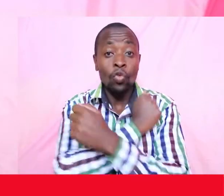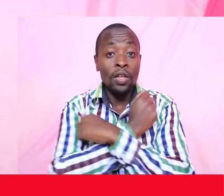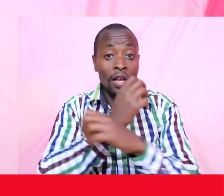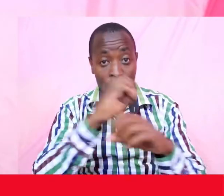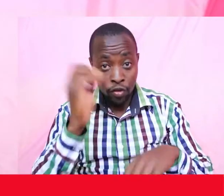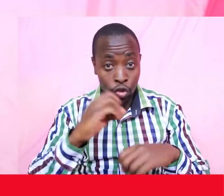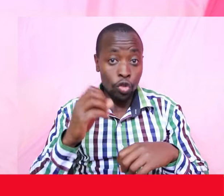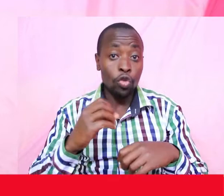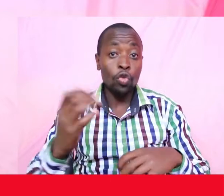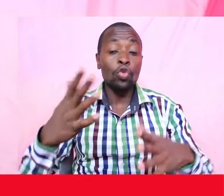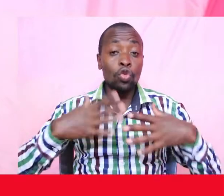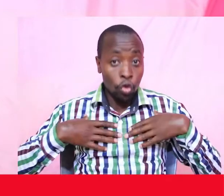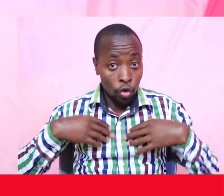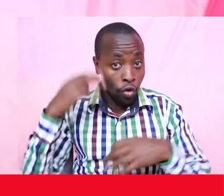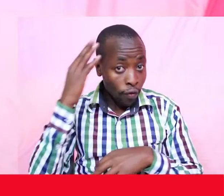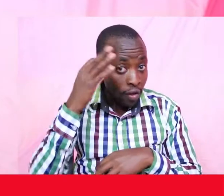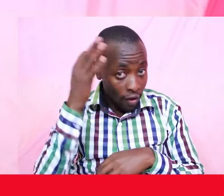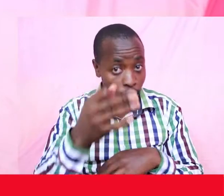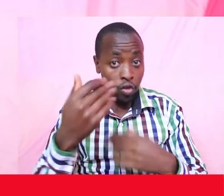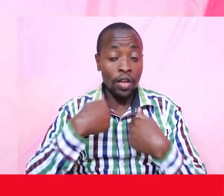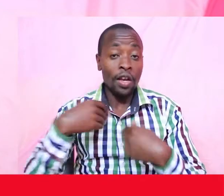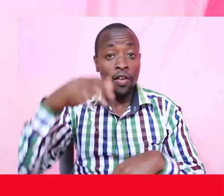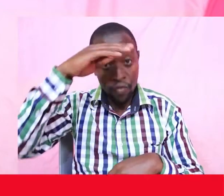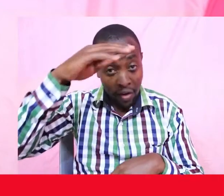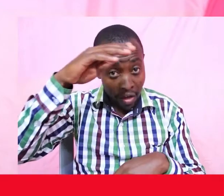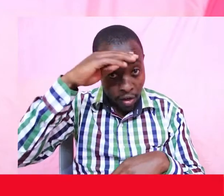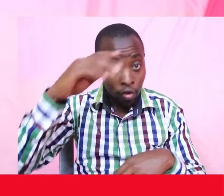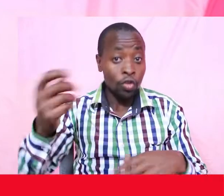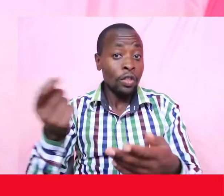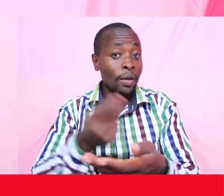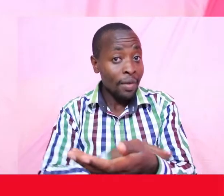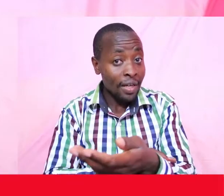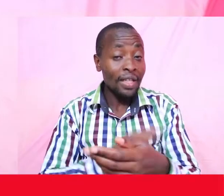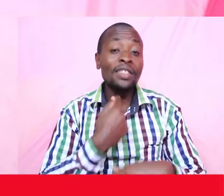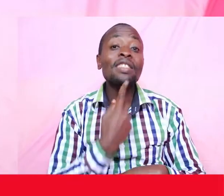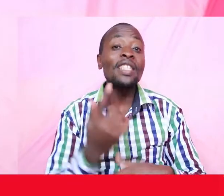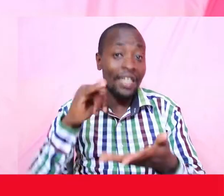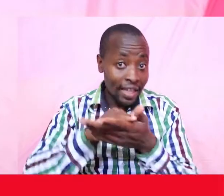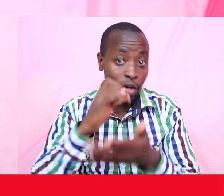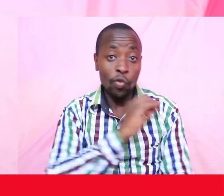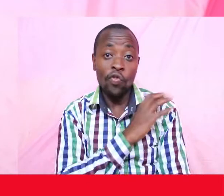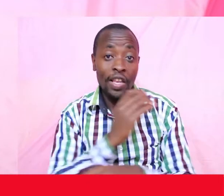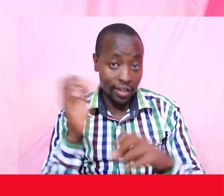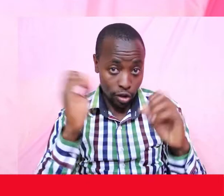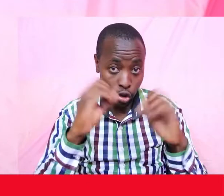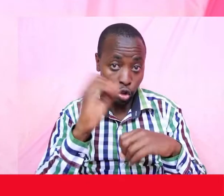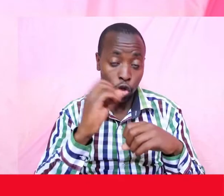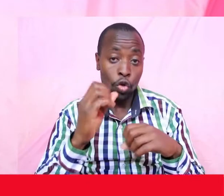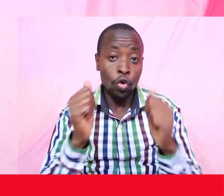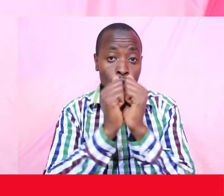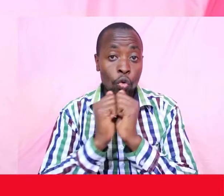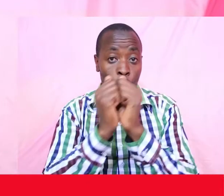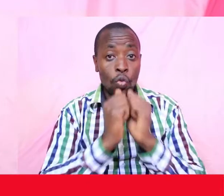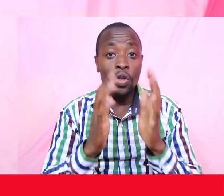their future life. They have turned into drugs and alcoholism. We are being told, fear not. With prayer